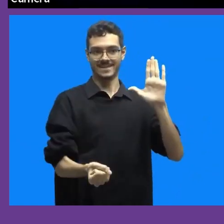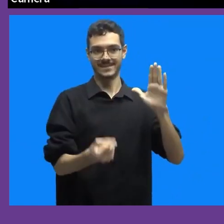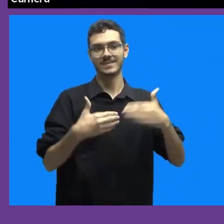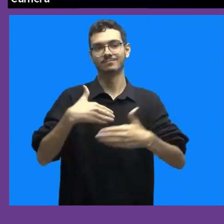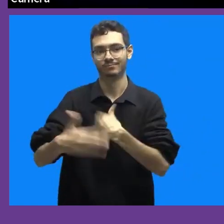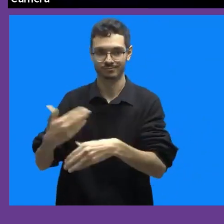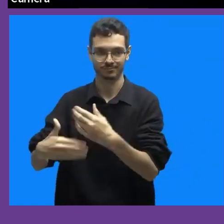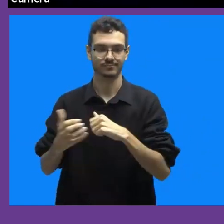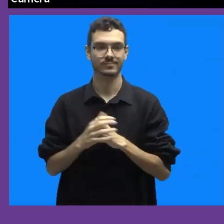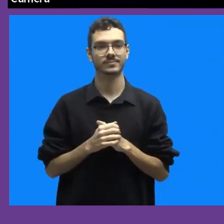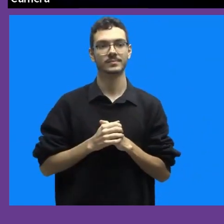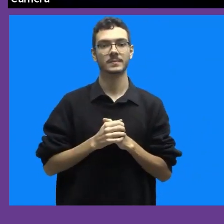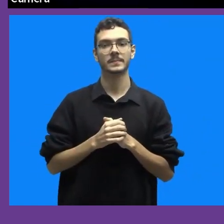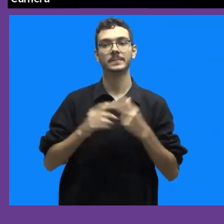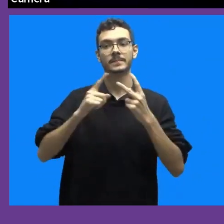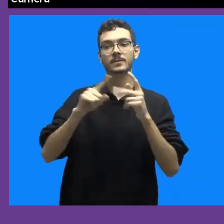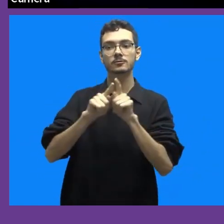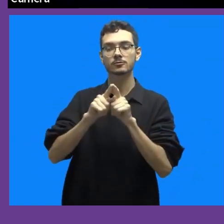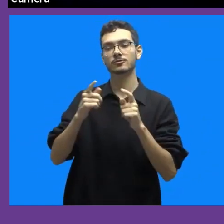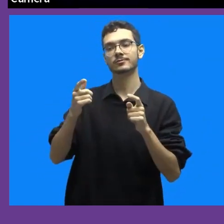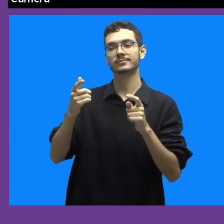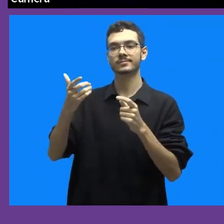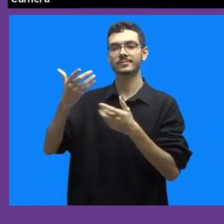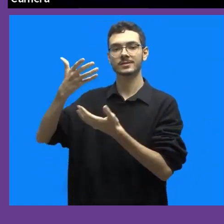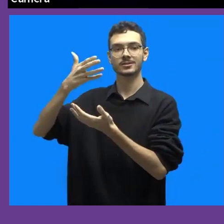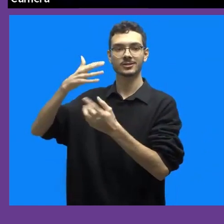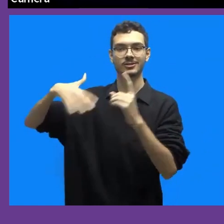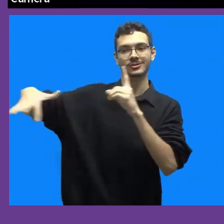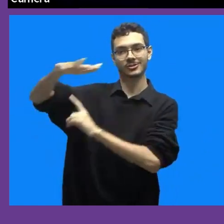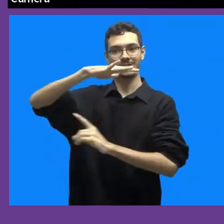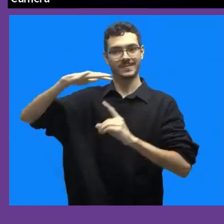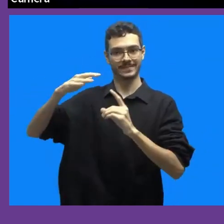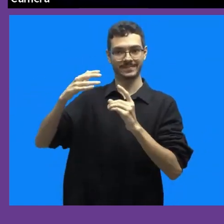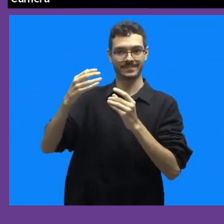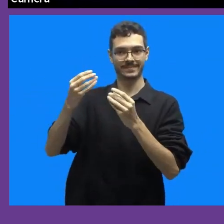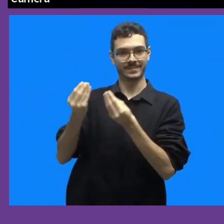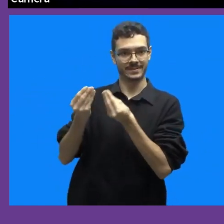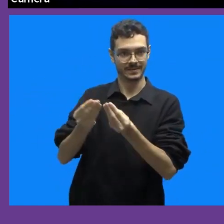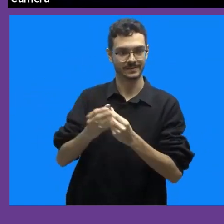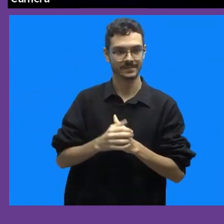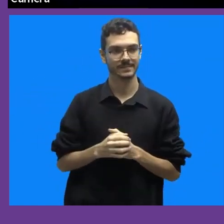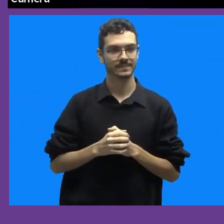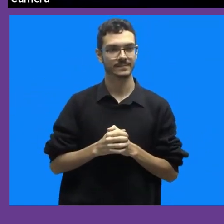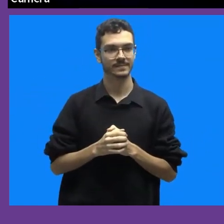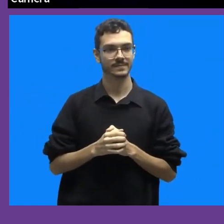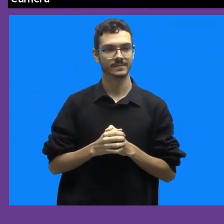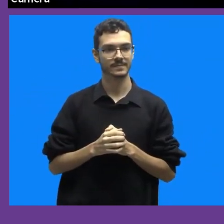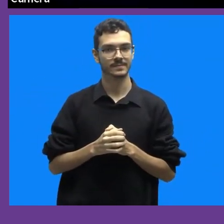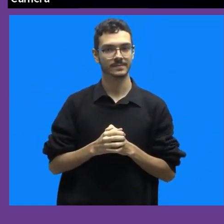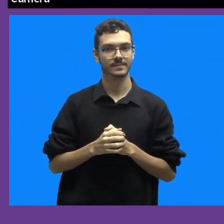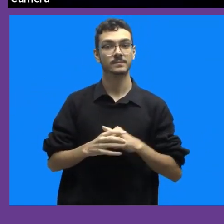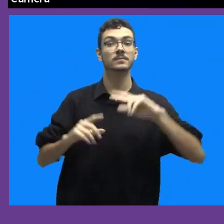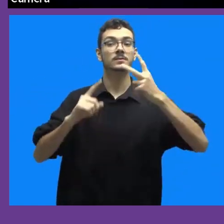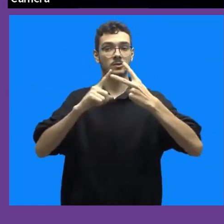practical applications. While many institutions have equity, diversity, and inclusion policies,